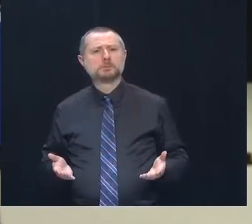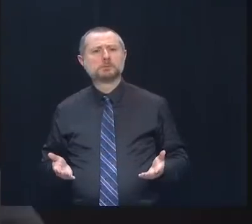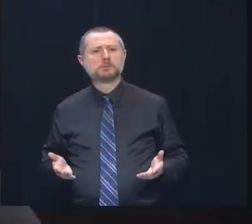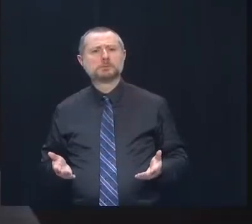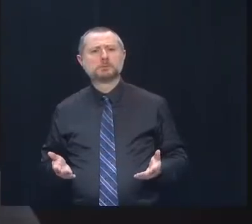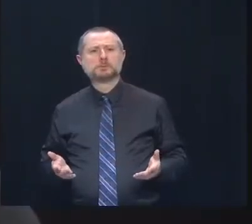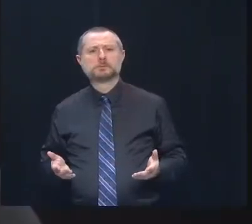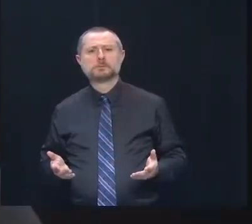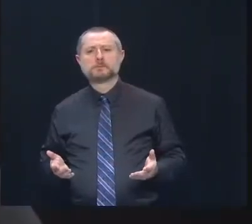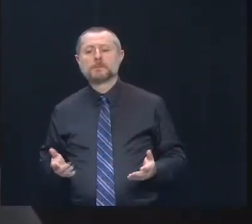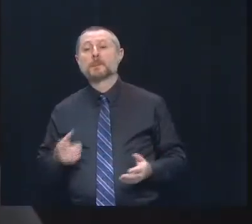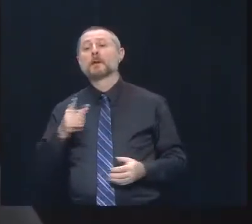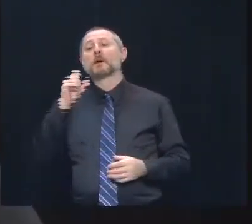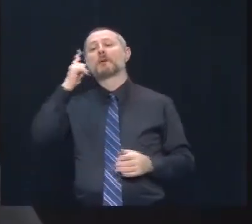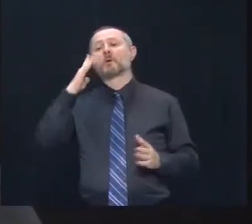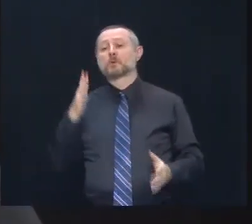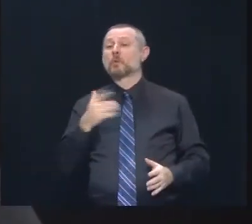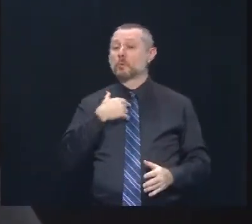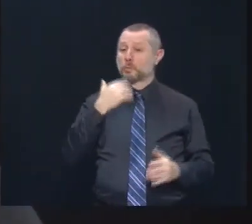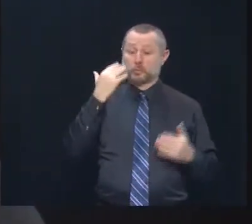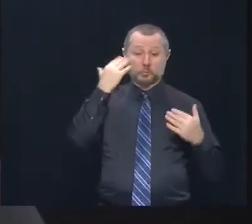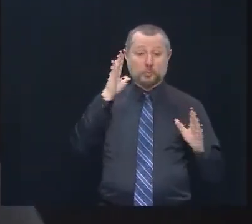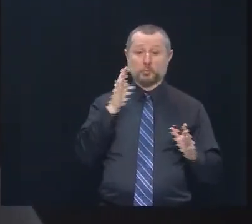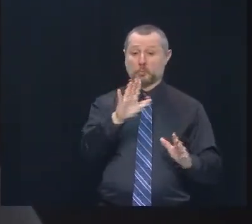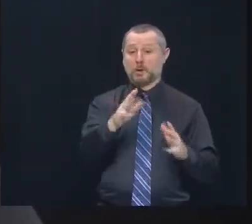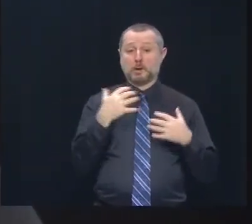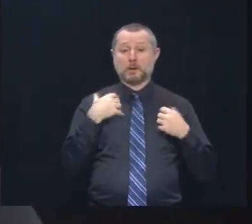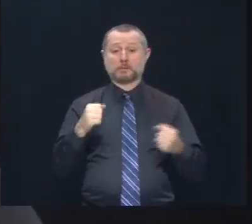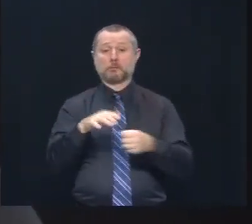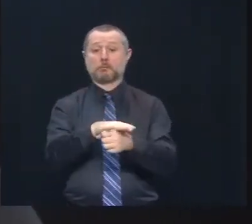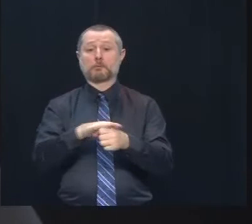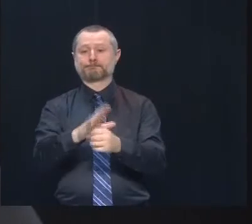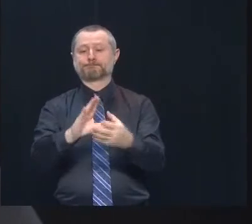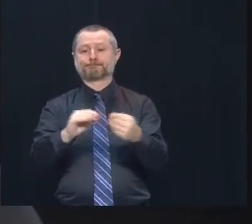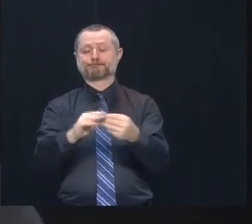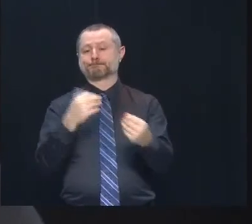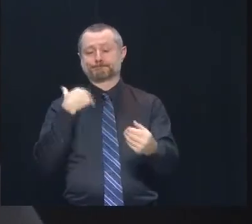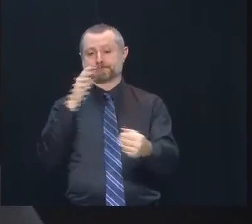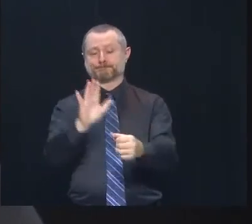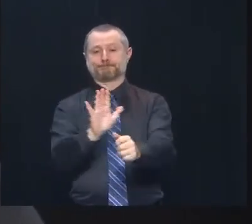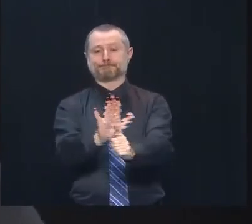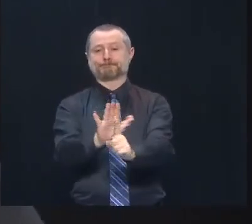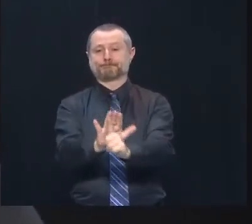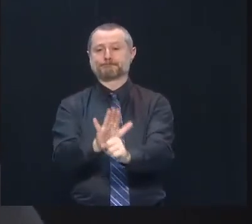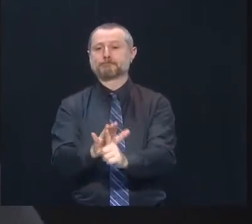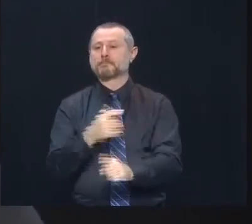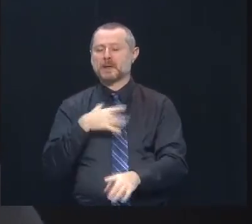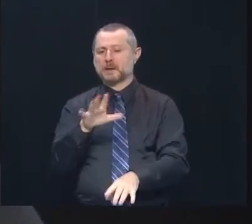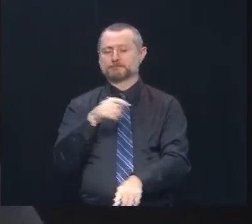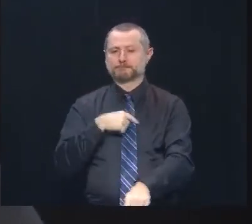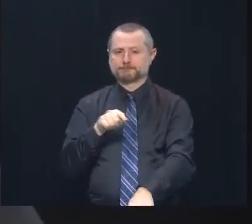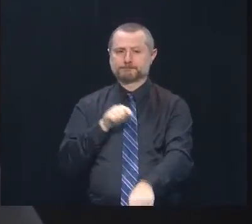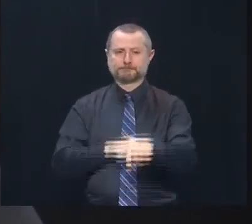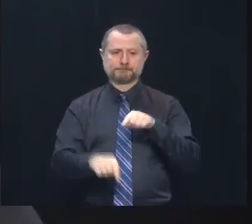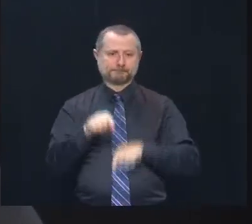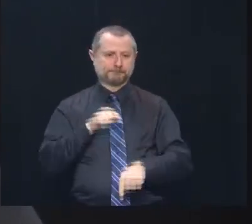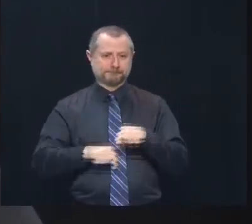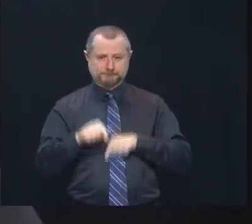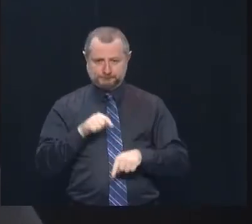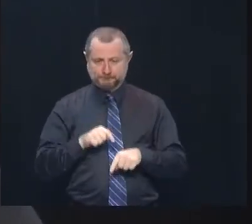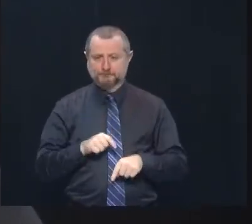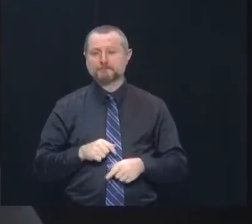I don't know what the local health department, well, let me do it the other way. Where do they